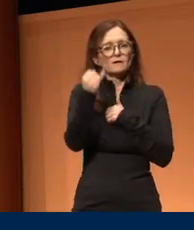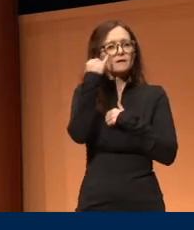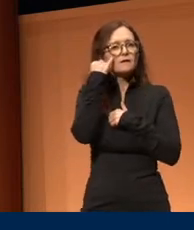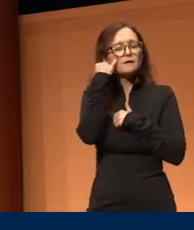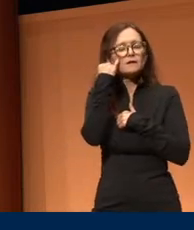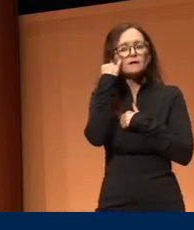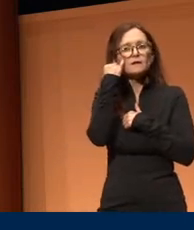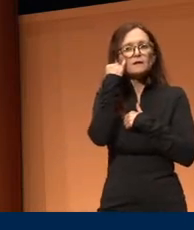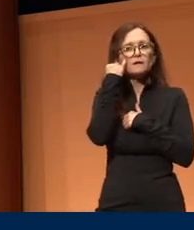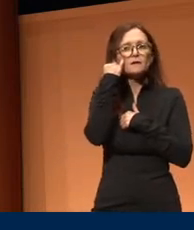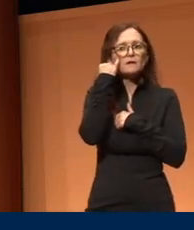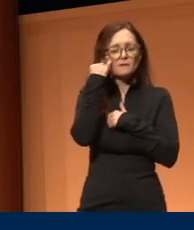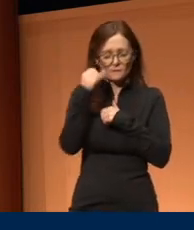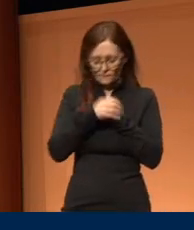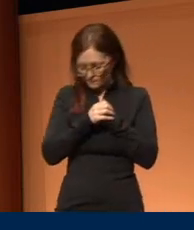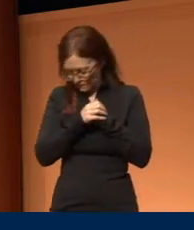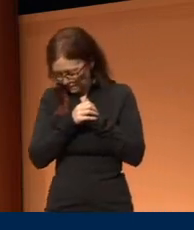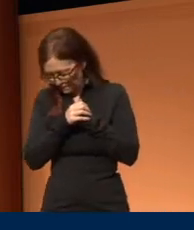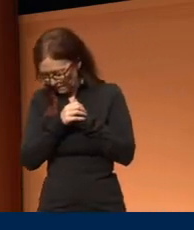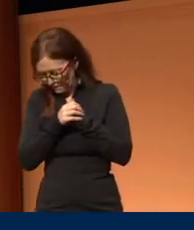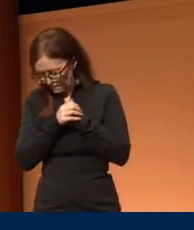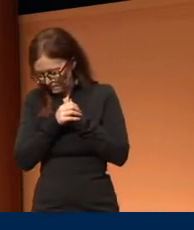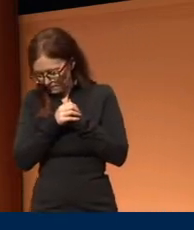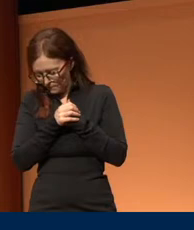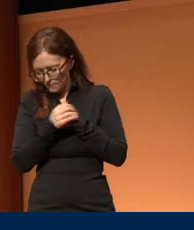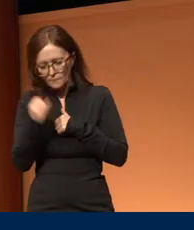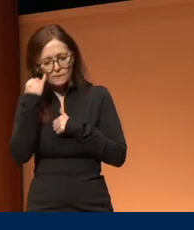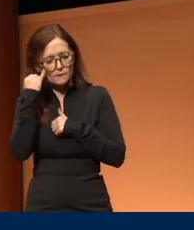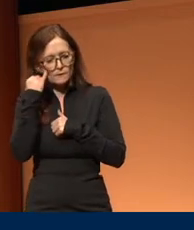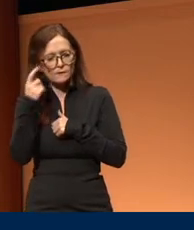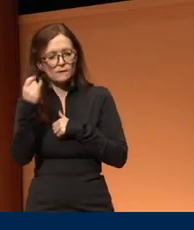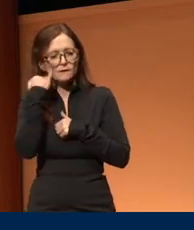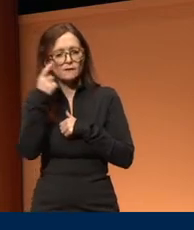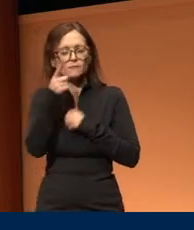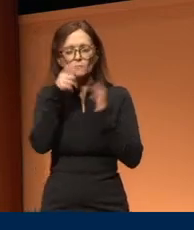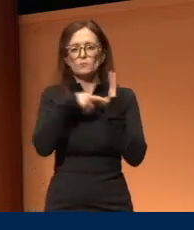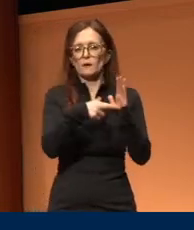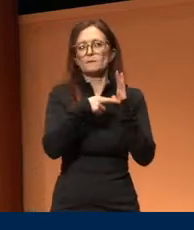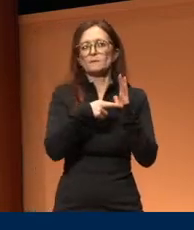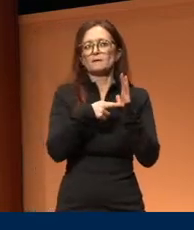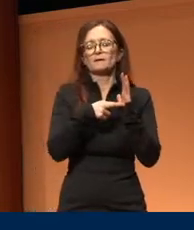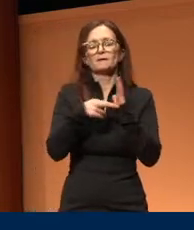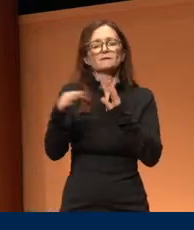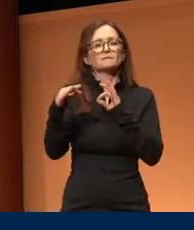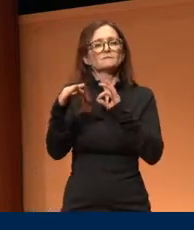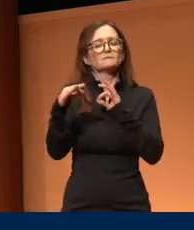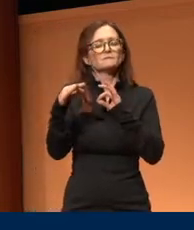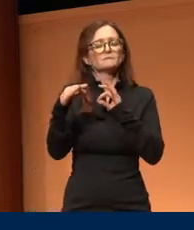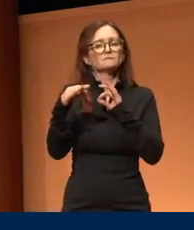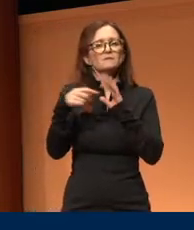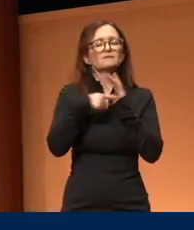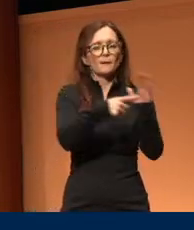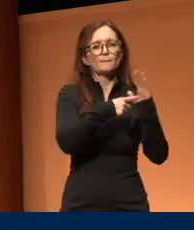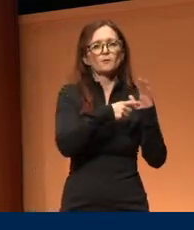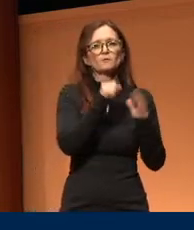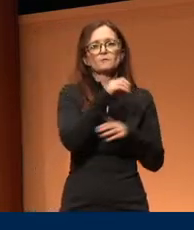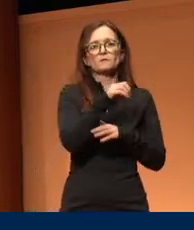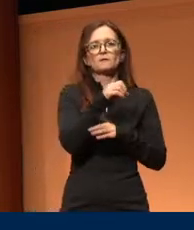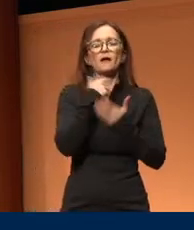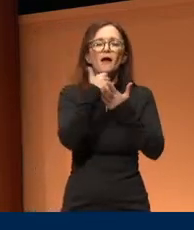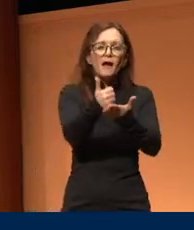if you ideally, of course, you'd bring everyone. But to the extent that you cannot, then at least you bring a representative sample that helps people